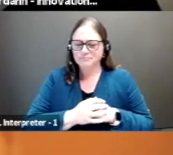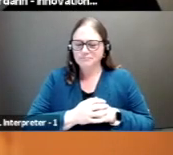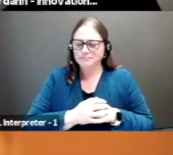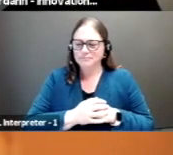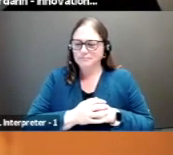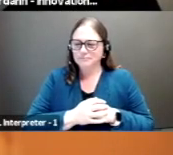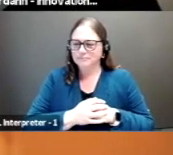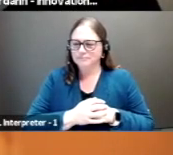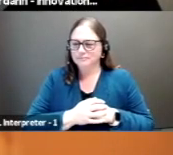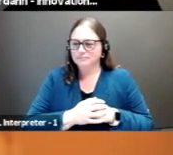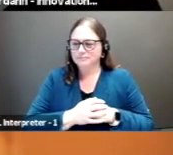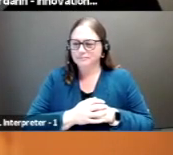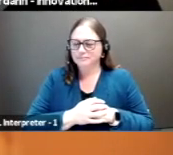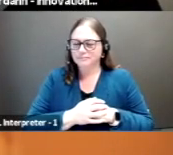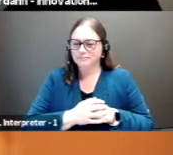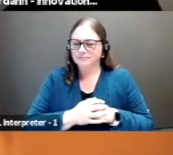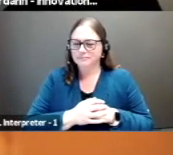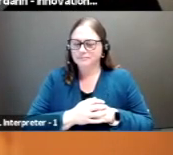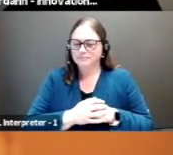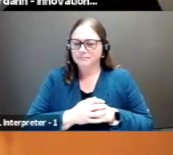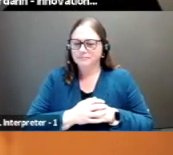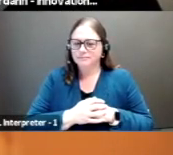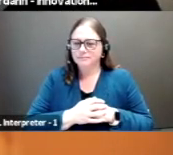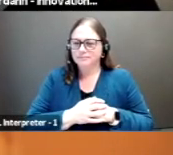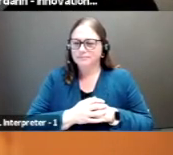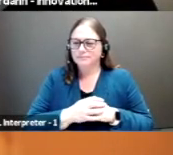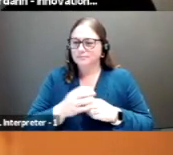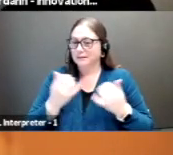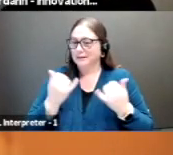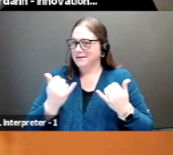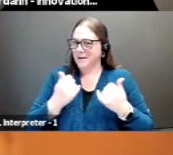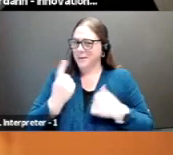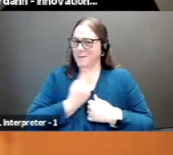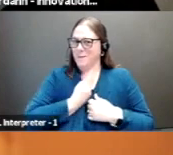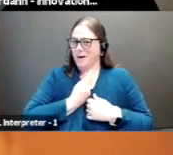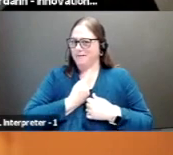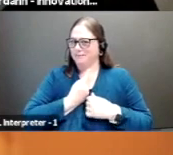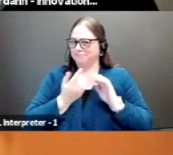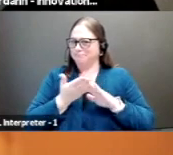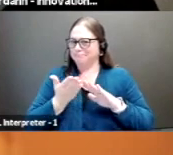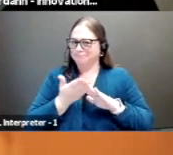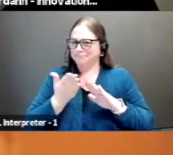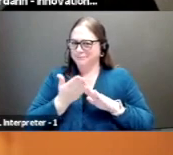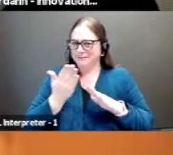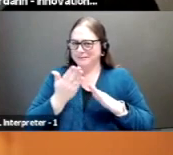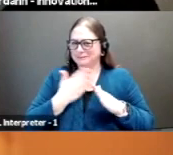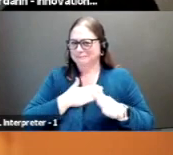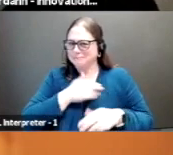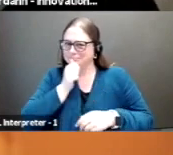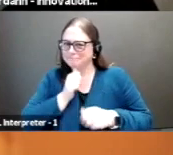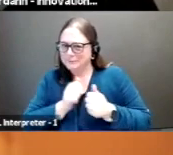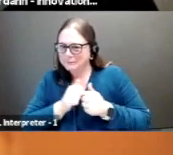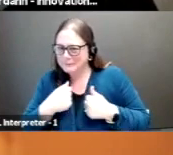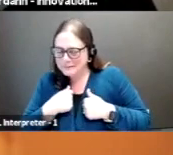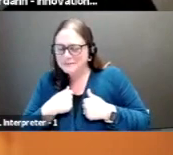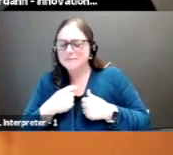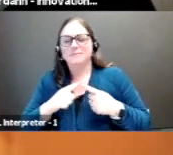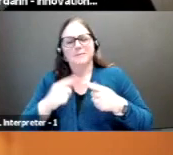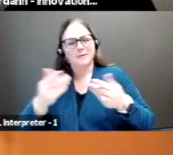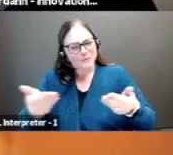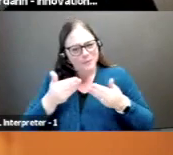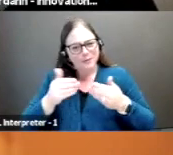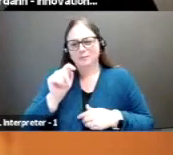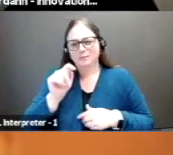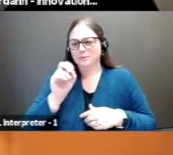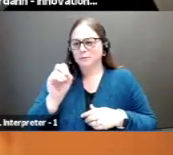we will get right into it. I am flying solo for the time being, so please bear with me. But welcome to Toolkit Tuesday.